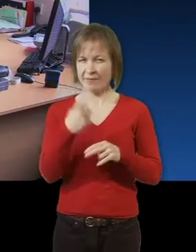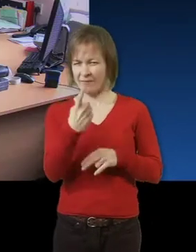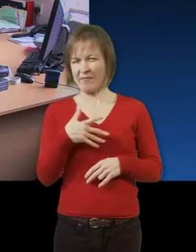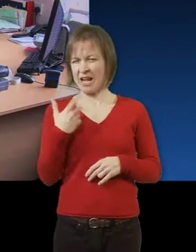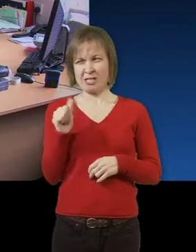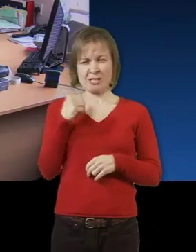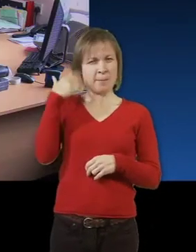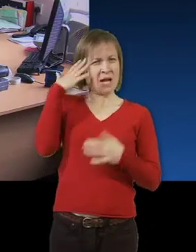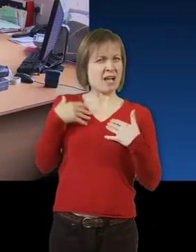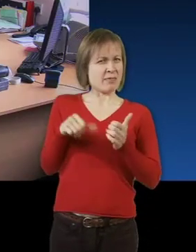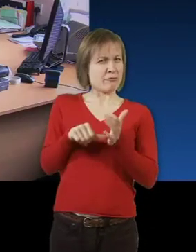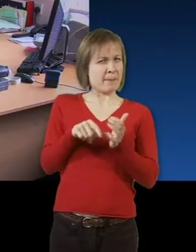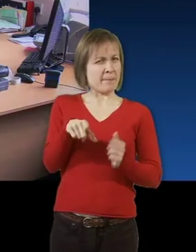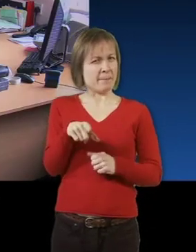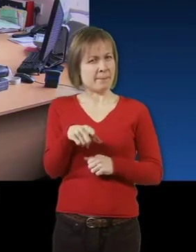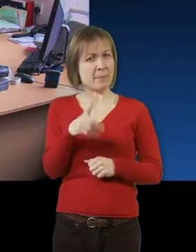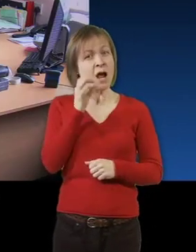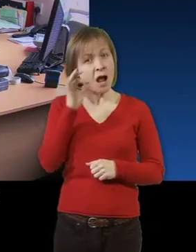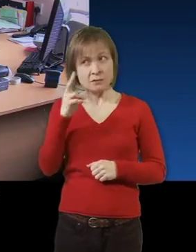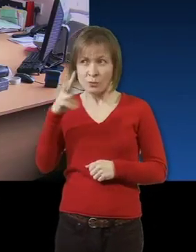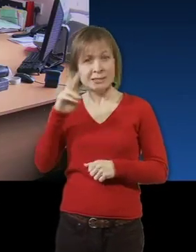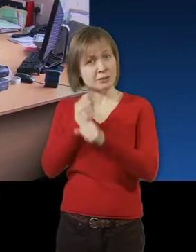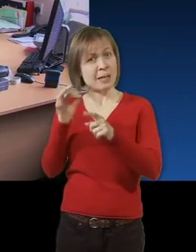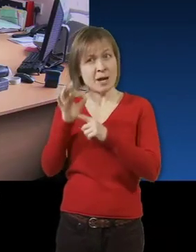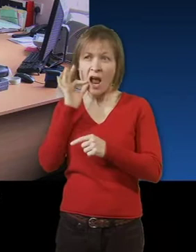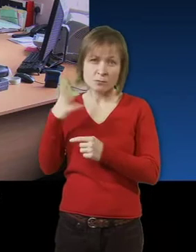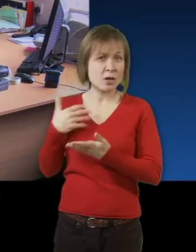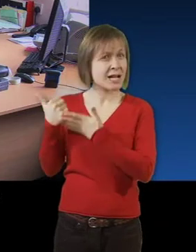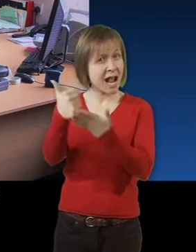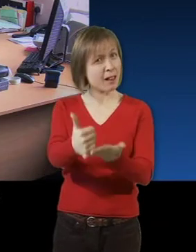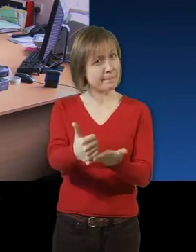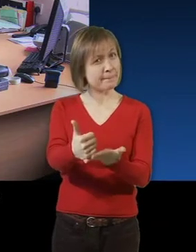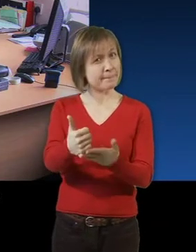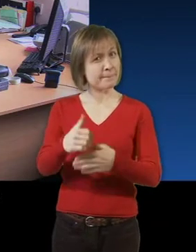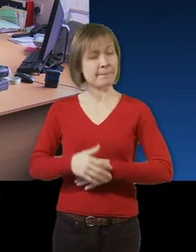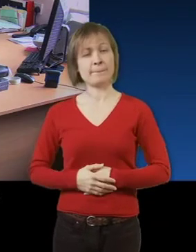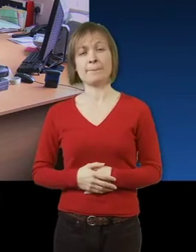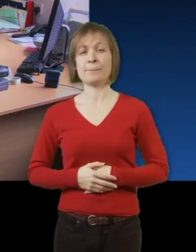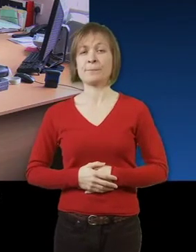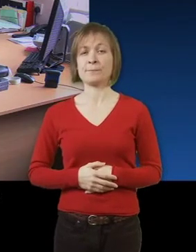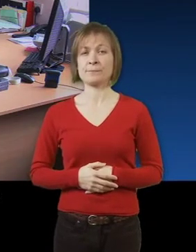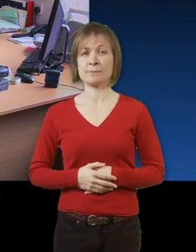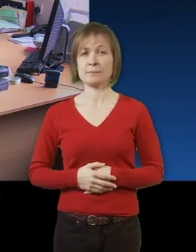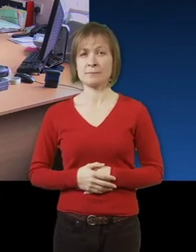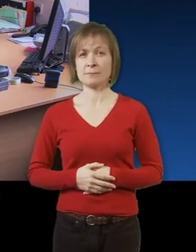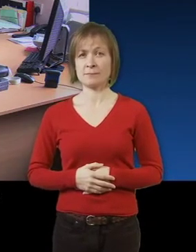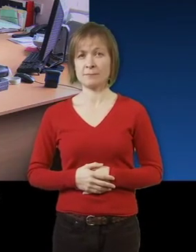you think you have a mental health problem, make an appointment to see your GP and ask for help.